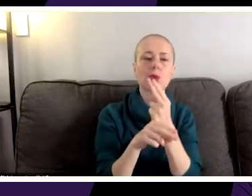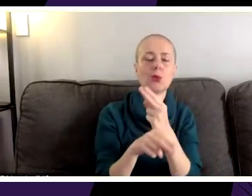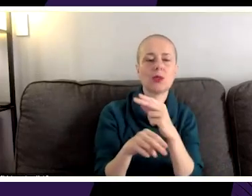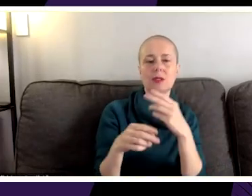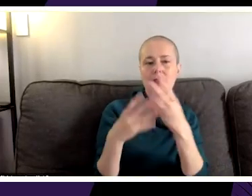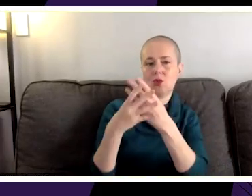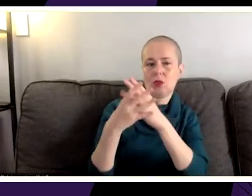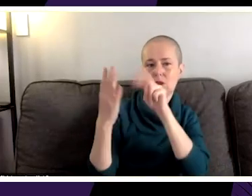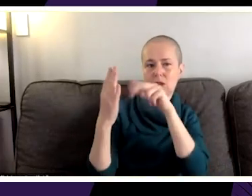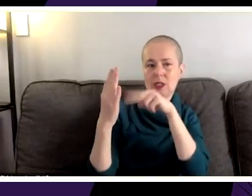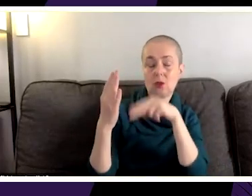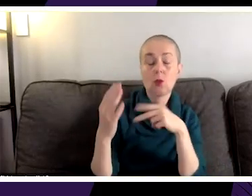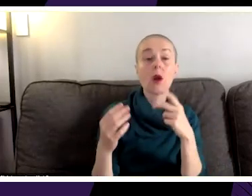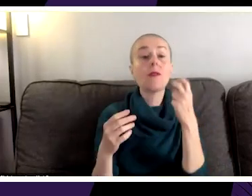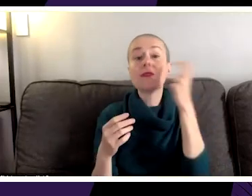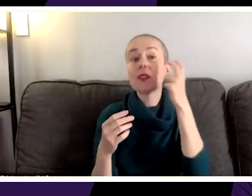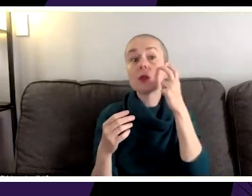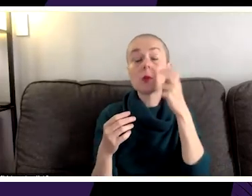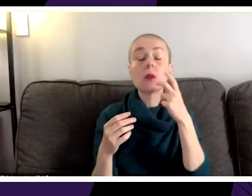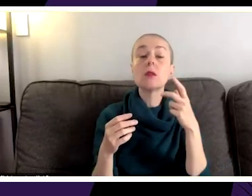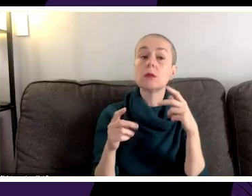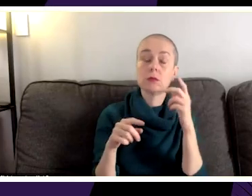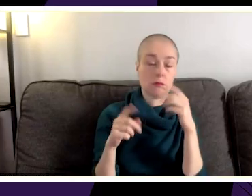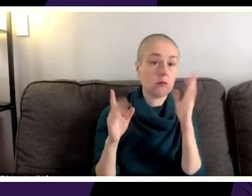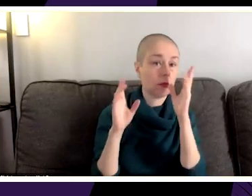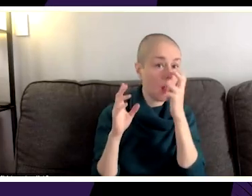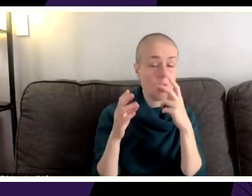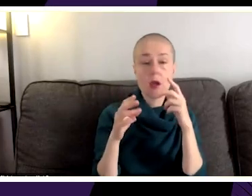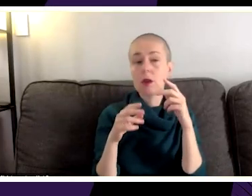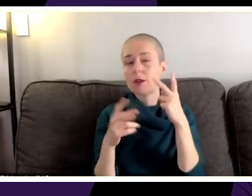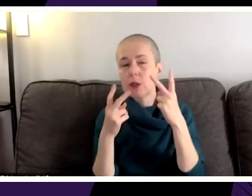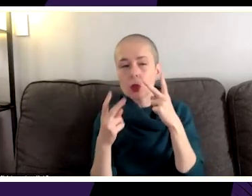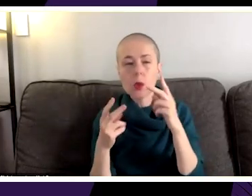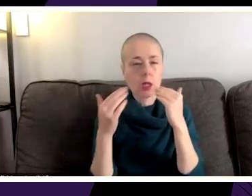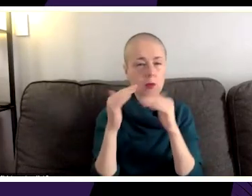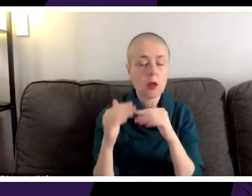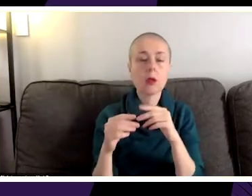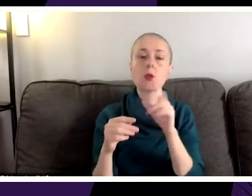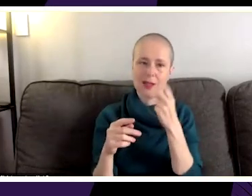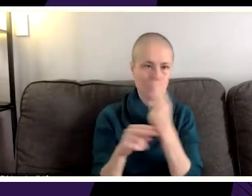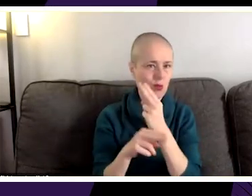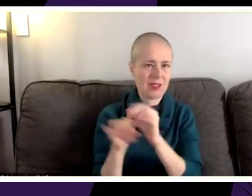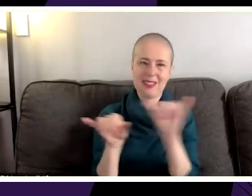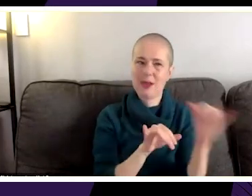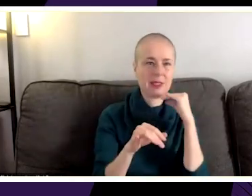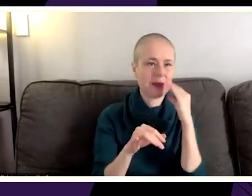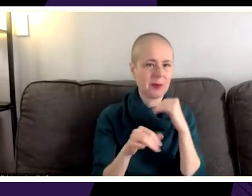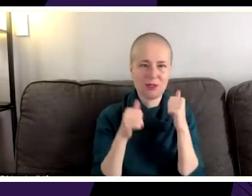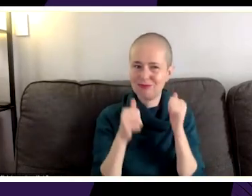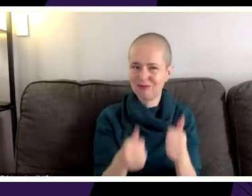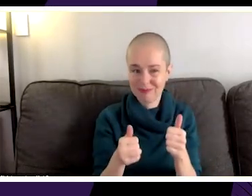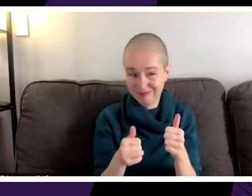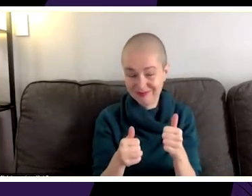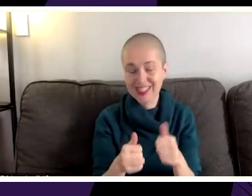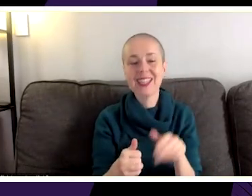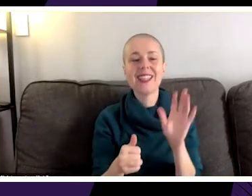that visually impaired users can have the same smooth, uninterrupted coding experience as everyone else. And this